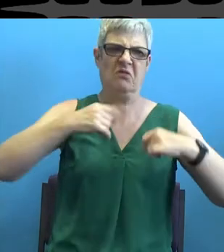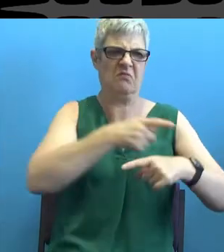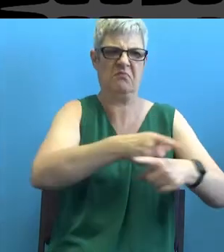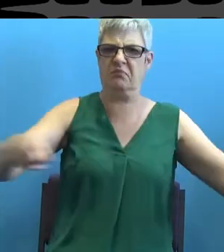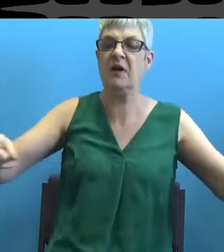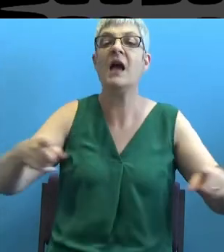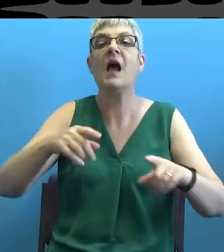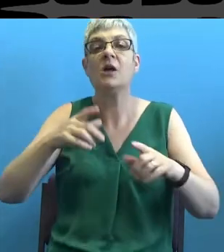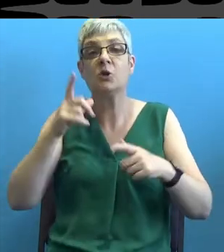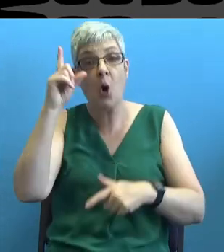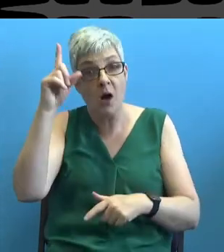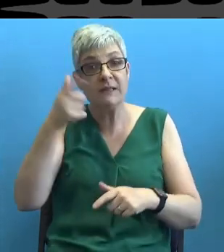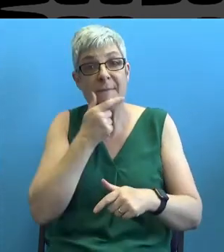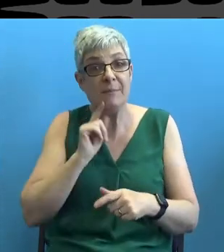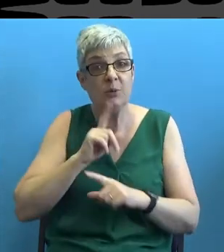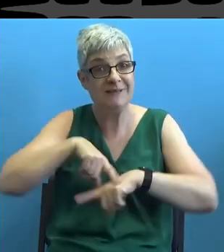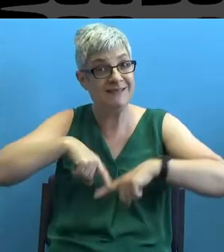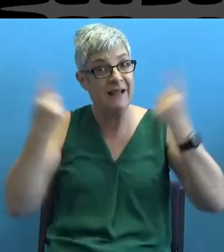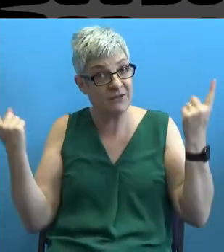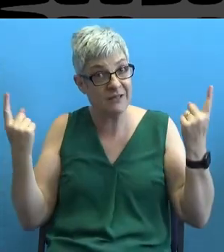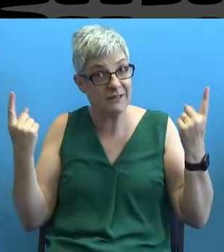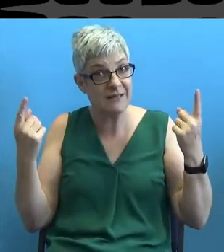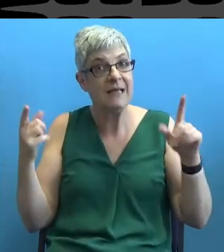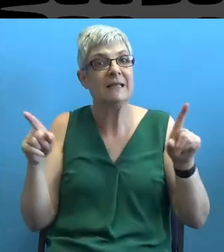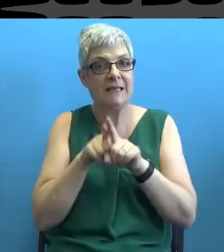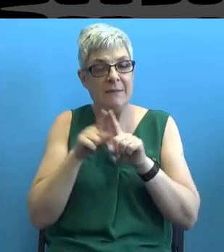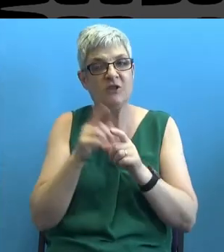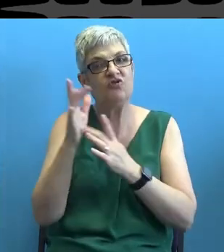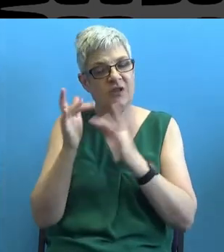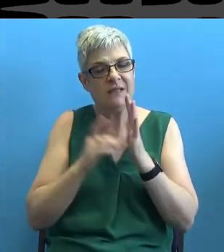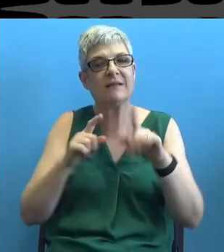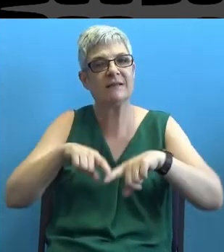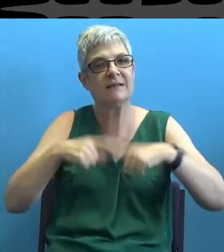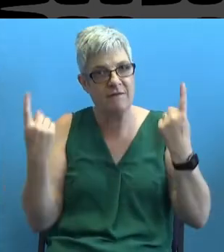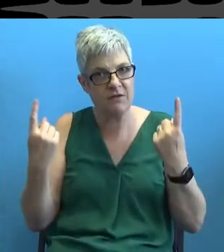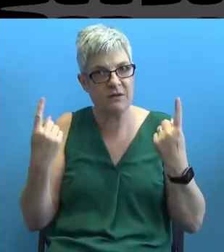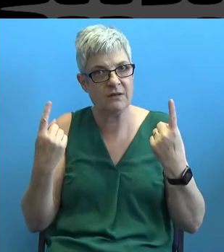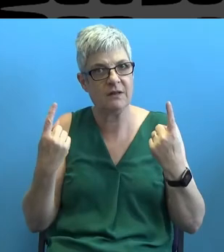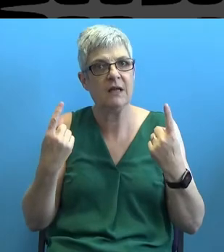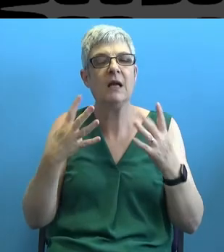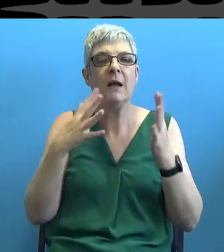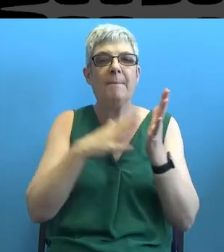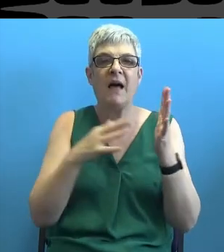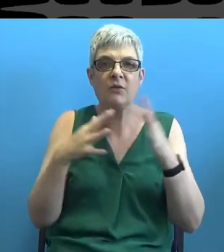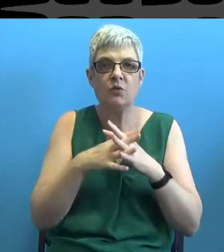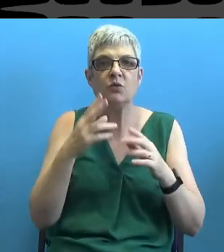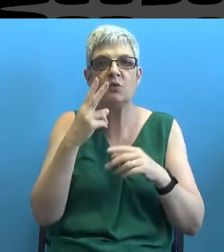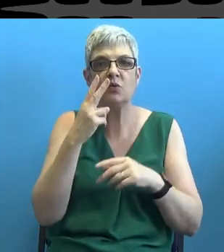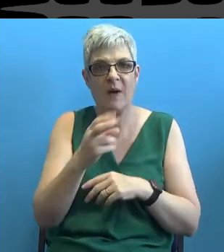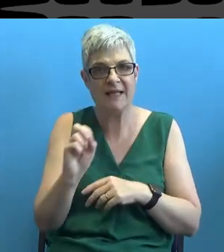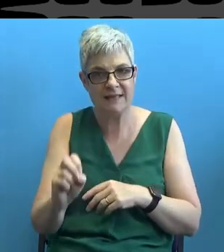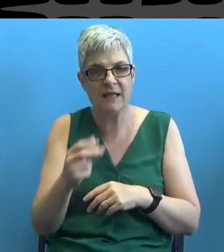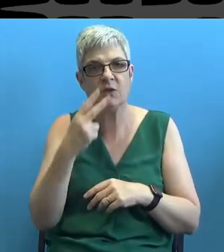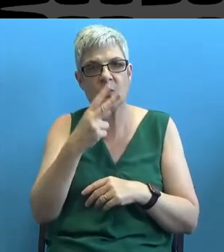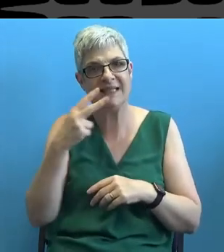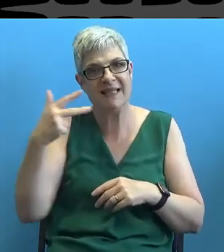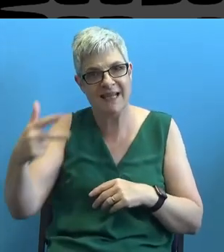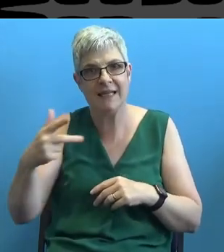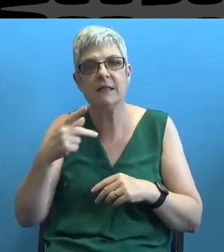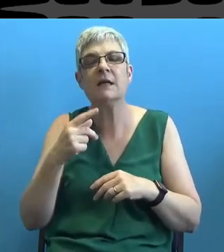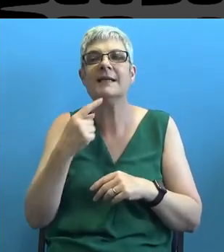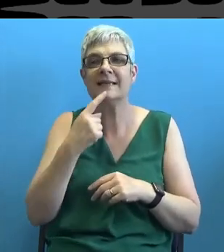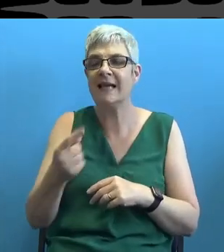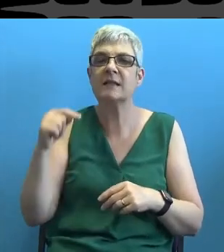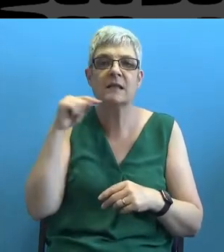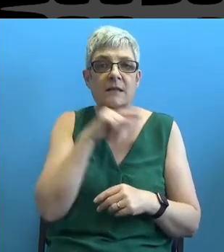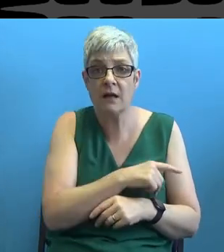of God, just as it had been very different for him, as he says, verse 28 of Matthew 20, the Son of Man did not come